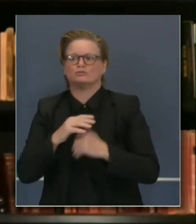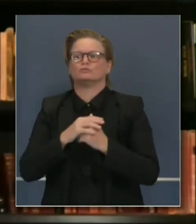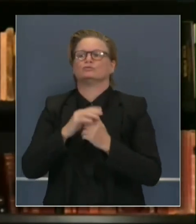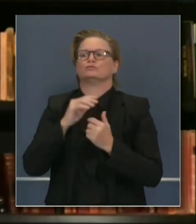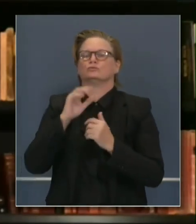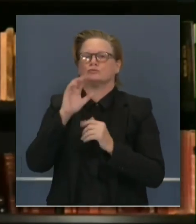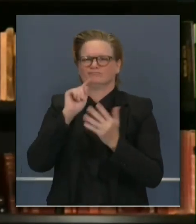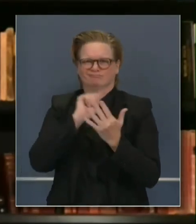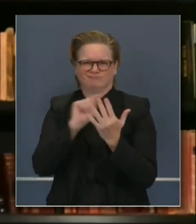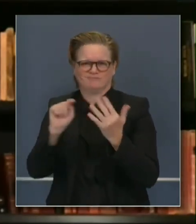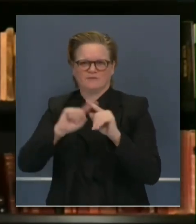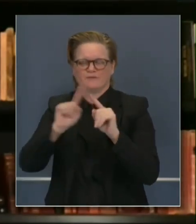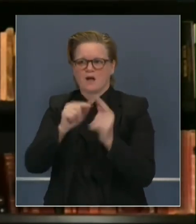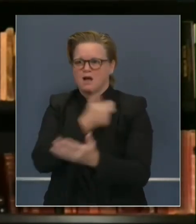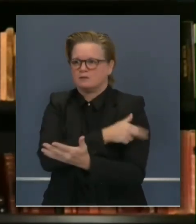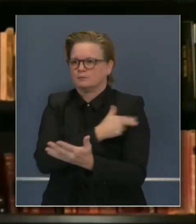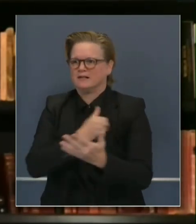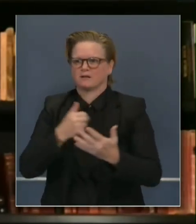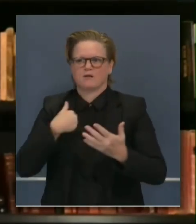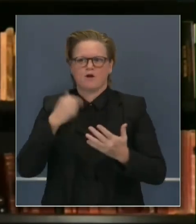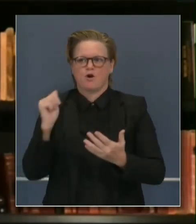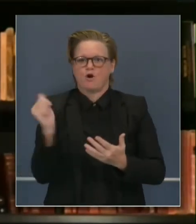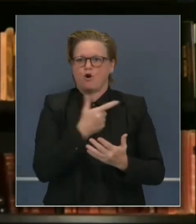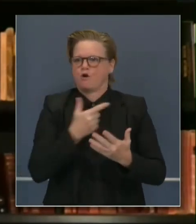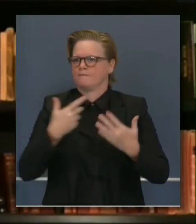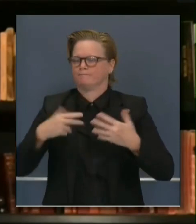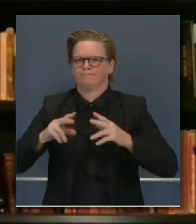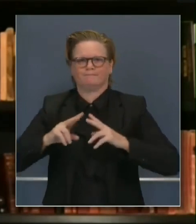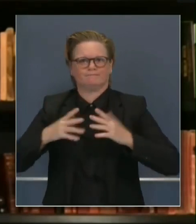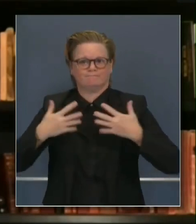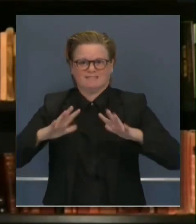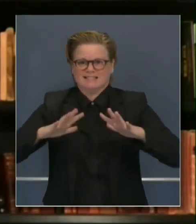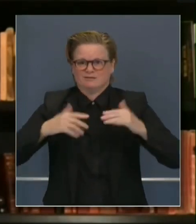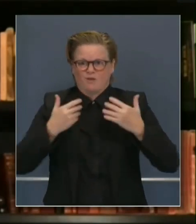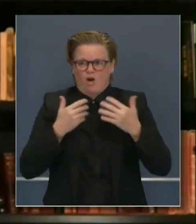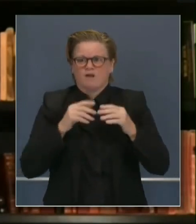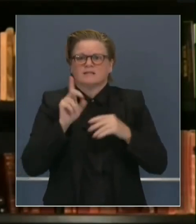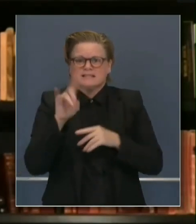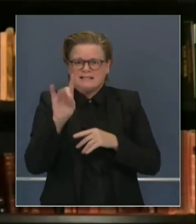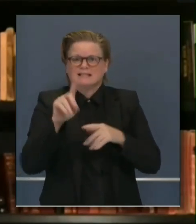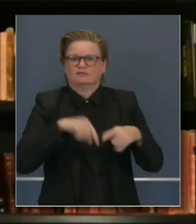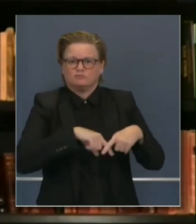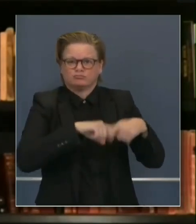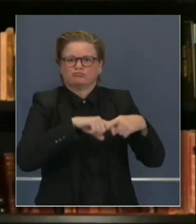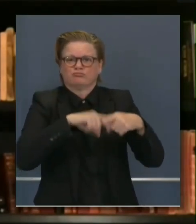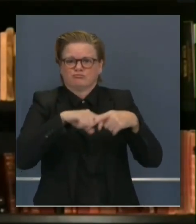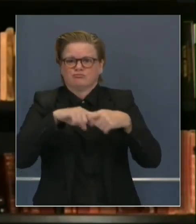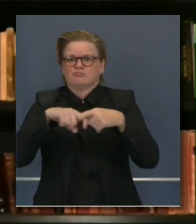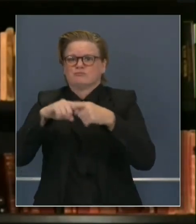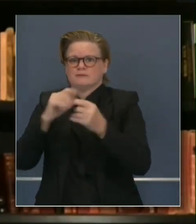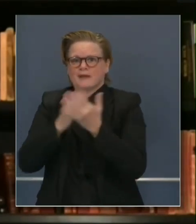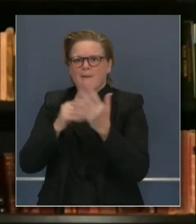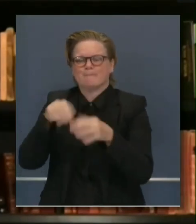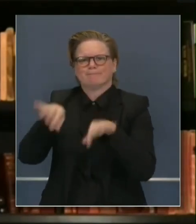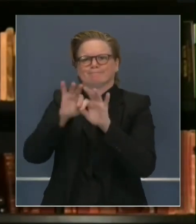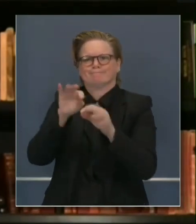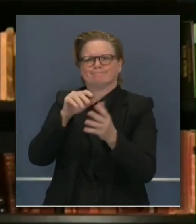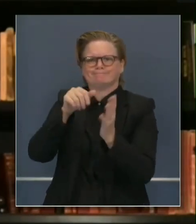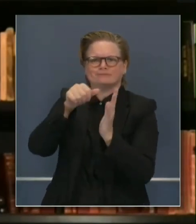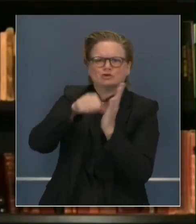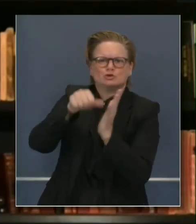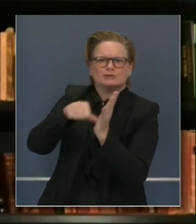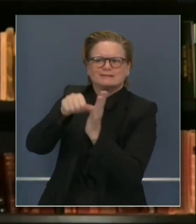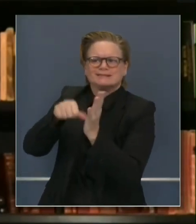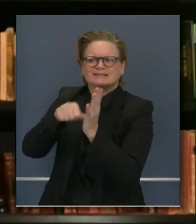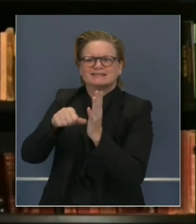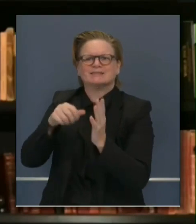are already actively, proactively suspending surgeries, elective surgeries, and the like, based upon conditions on the ground,